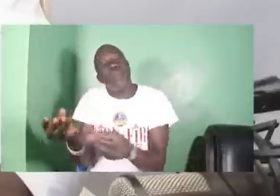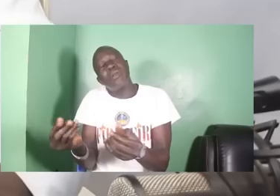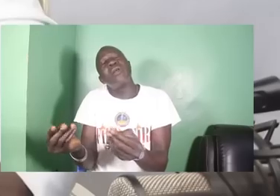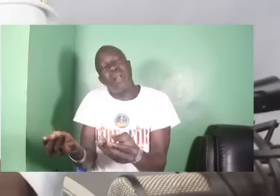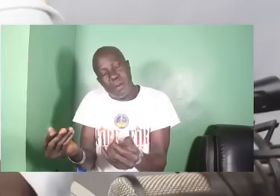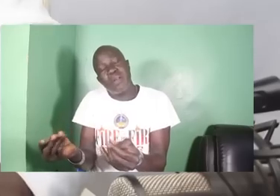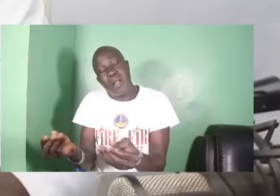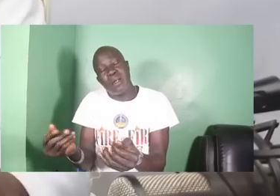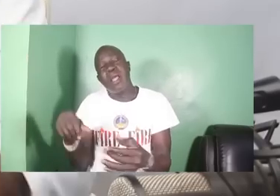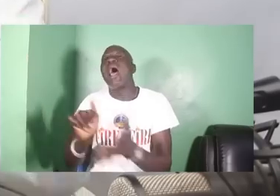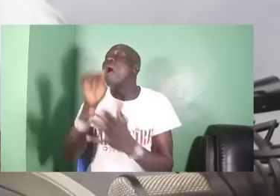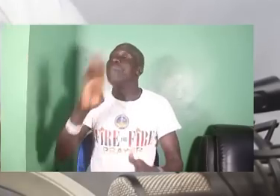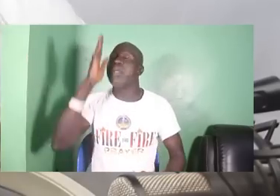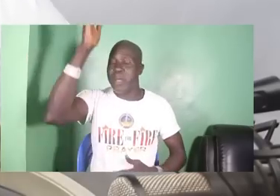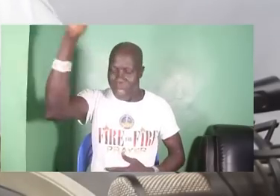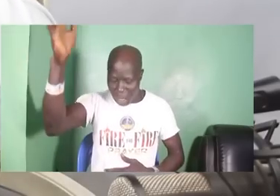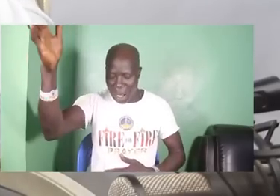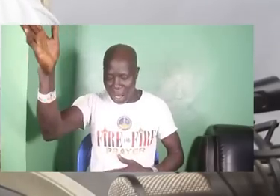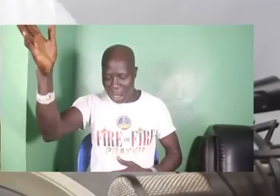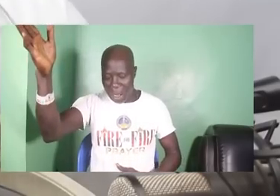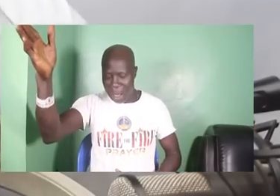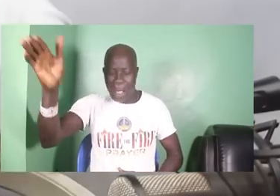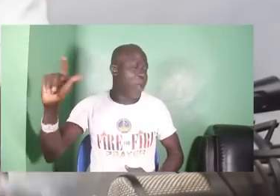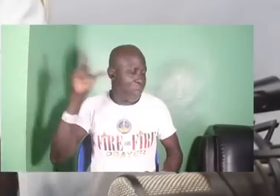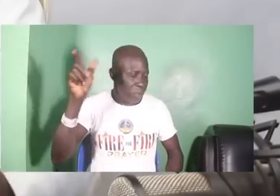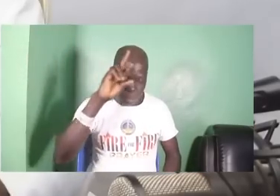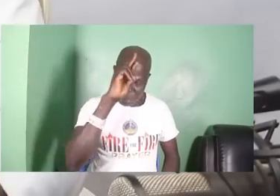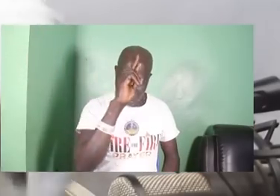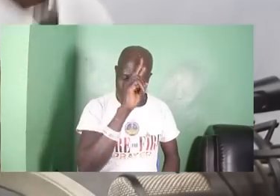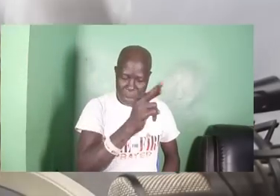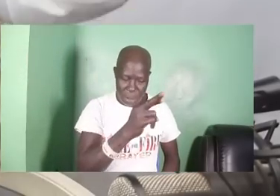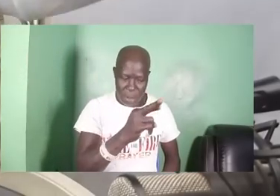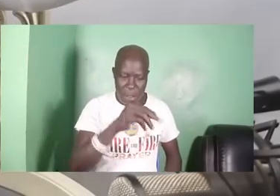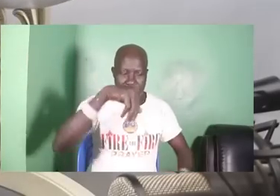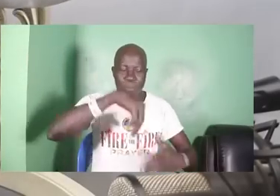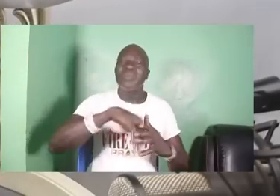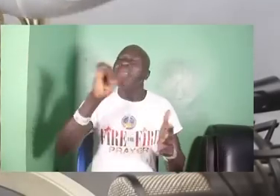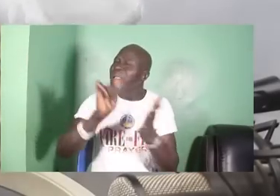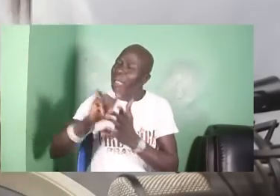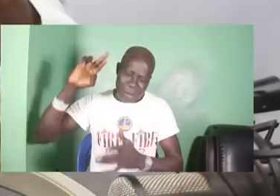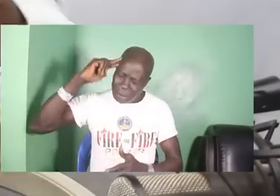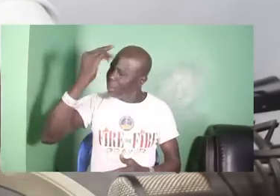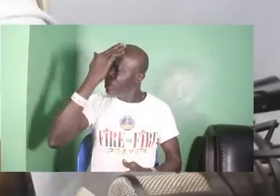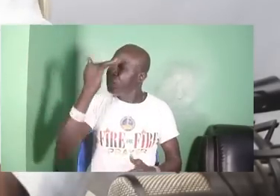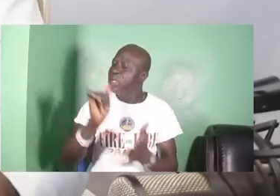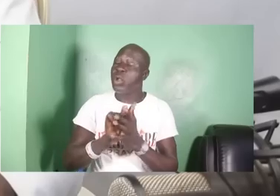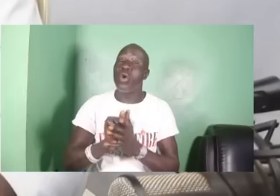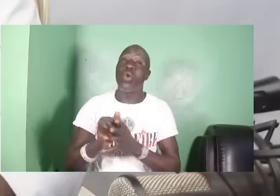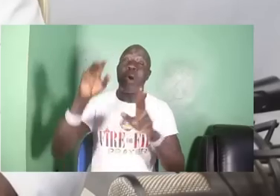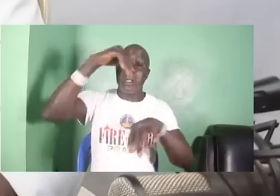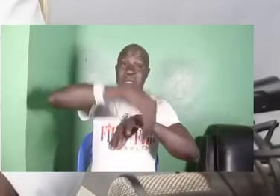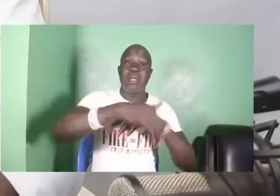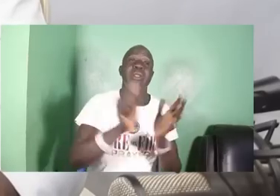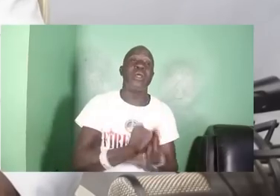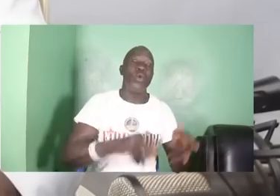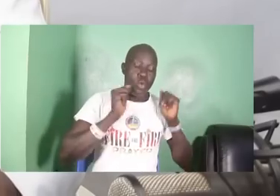I'll get my promised land. I'll get there. Listen, sir. Ni oru se ma je oru agba mi. That's why it should be a